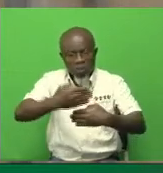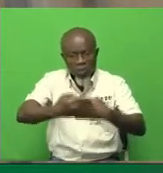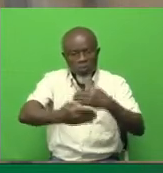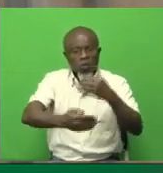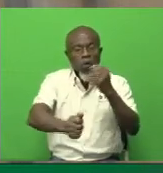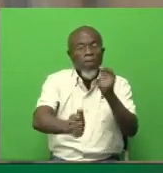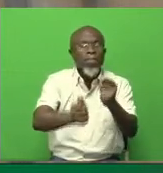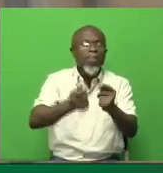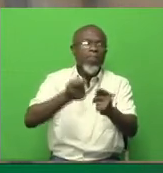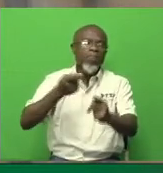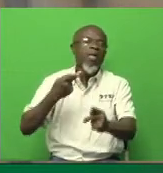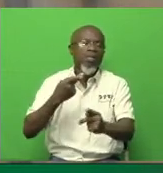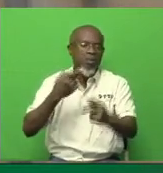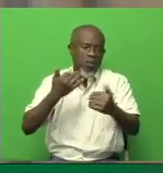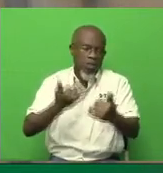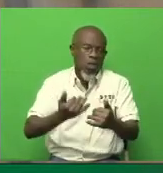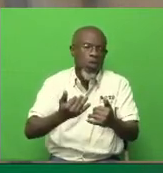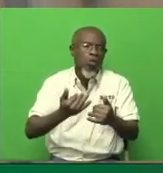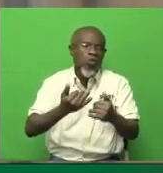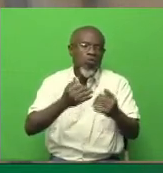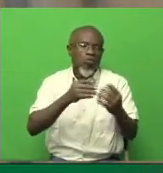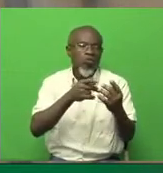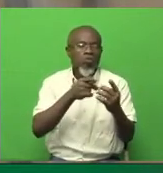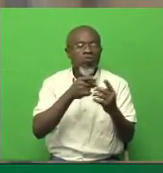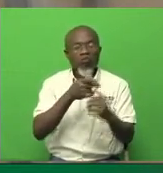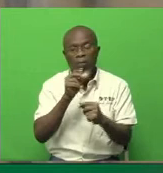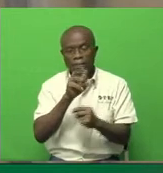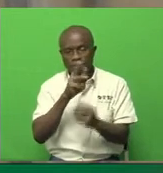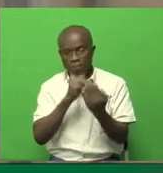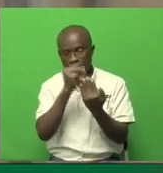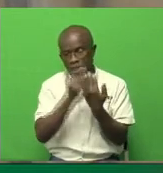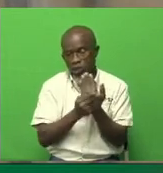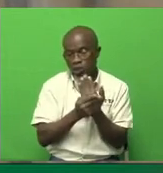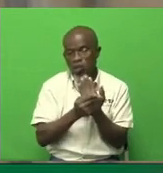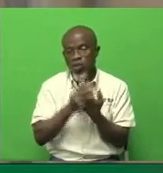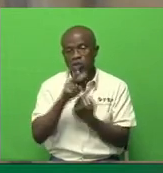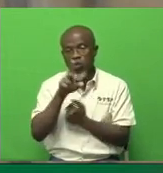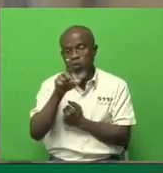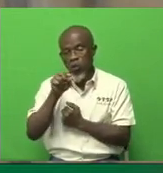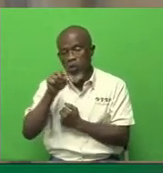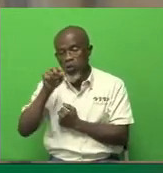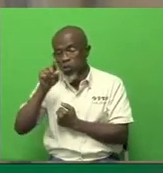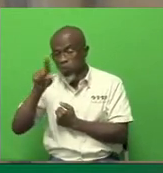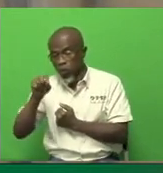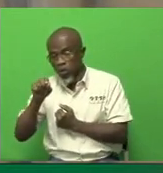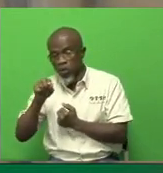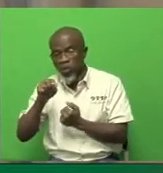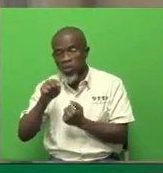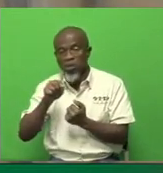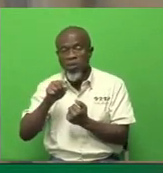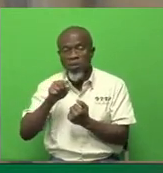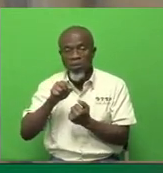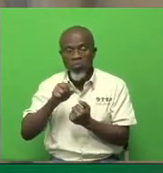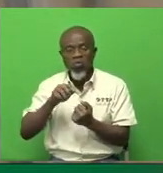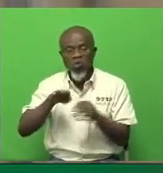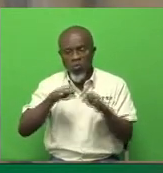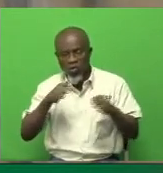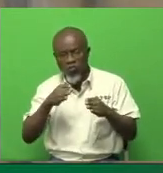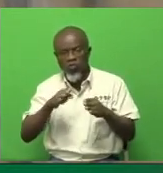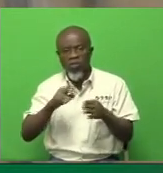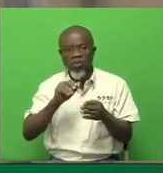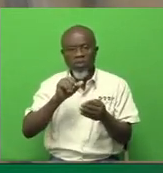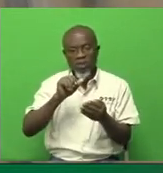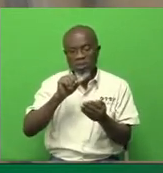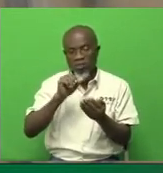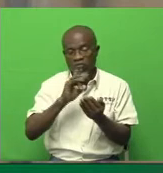we move from totally virtual engagement in March 2020 to the physical attendance of forms four to six only in